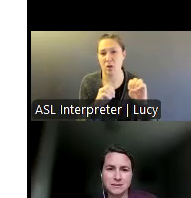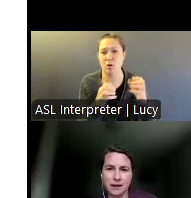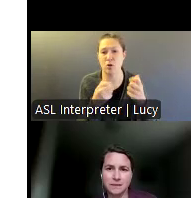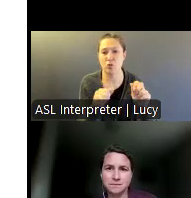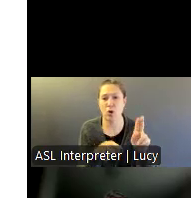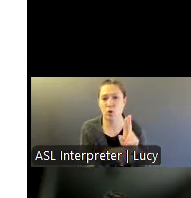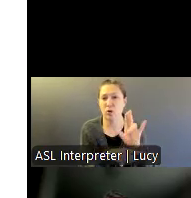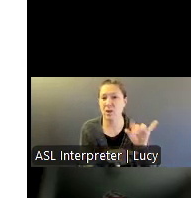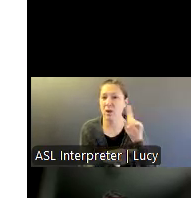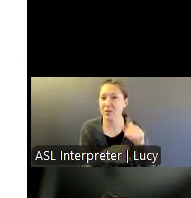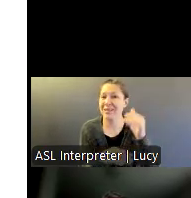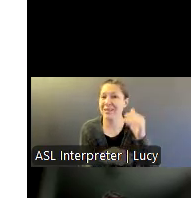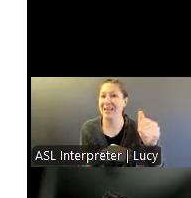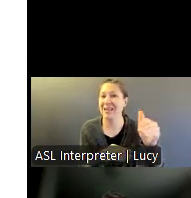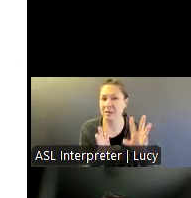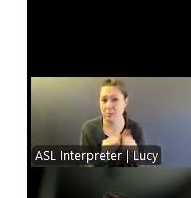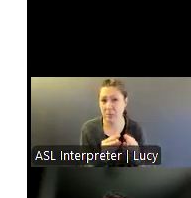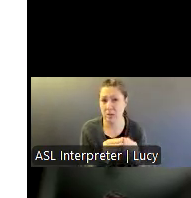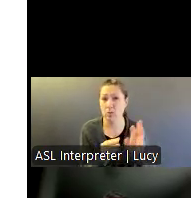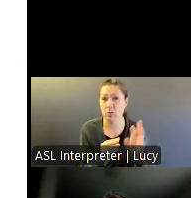Thanks, Isabella.